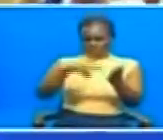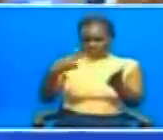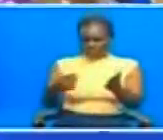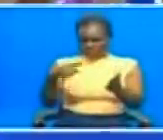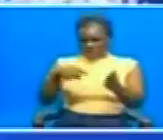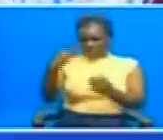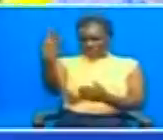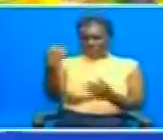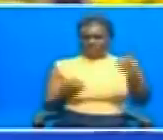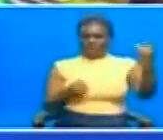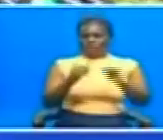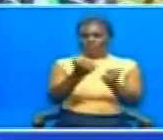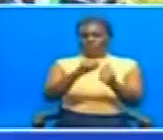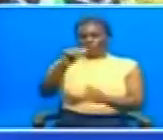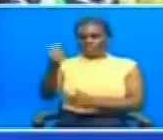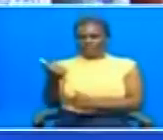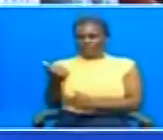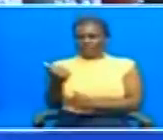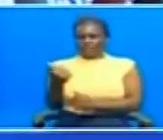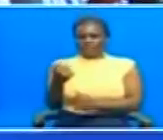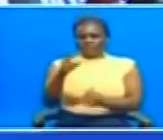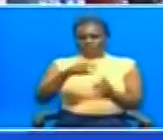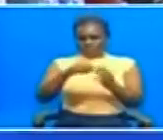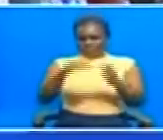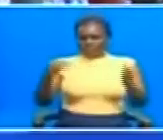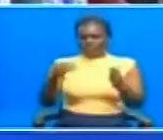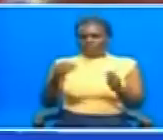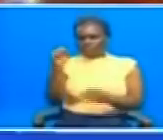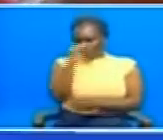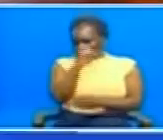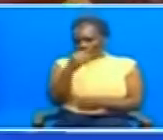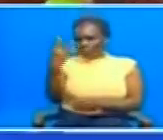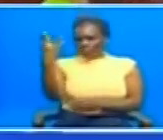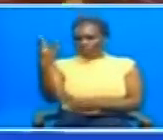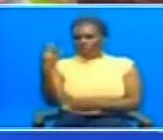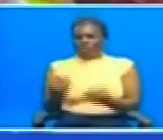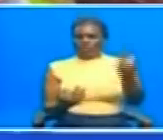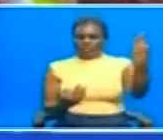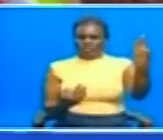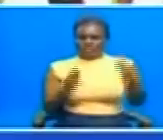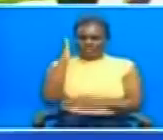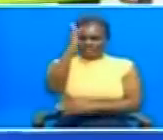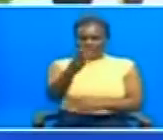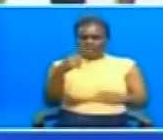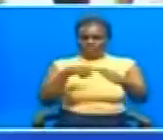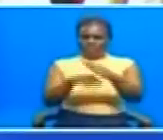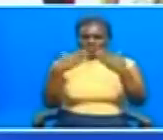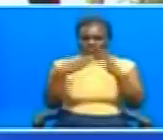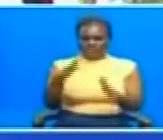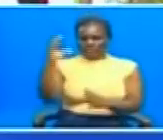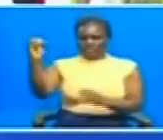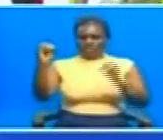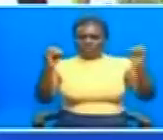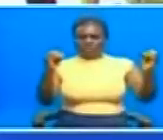3-1. In a girls' competition, Golden Angels defeated Street Revolution 4-3 in post-match penalties after the game ended in a barren